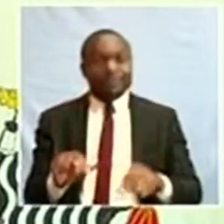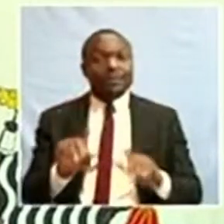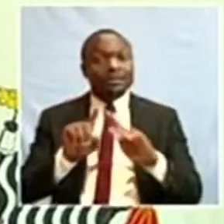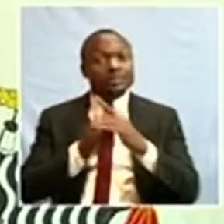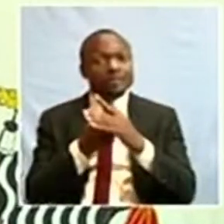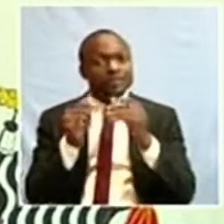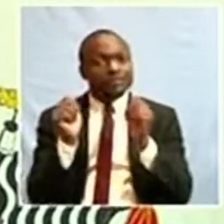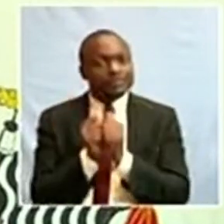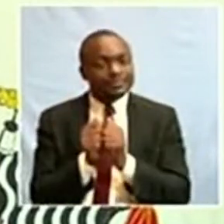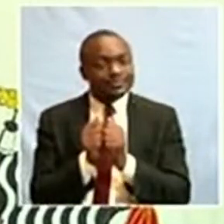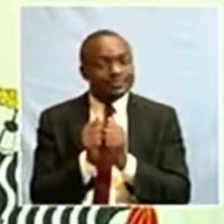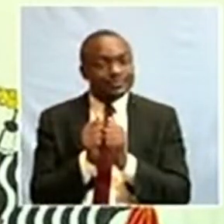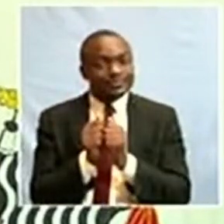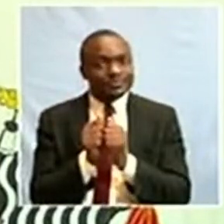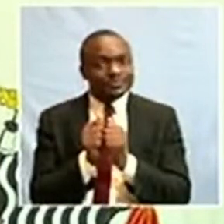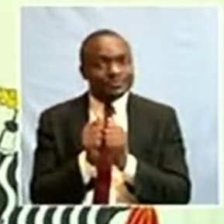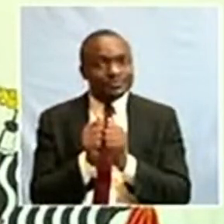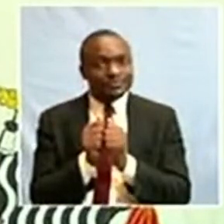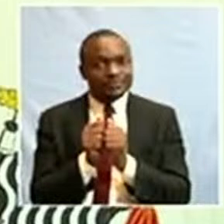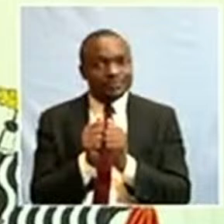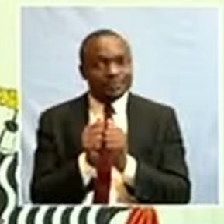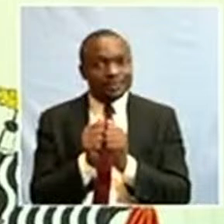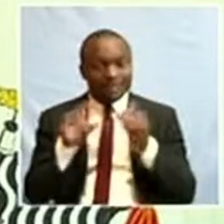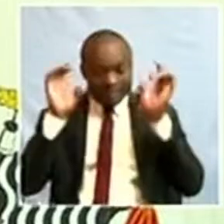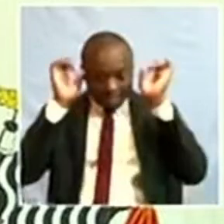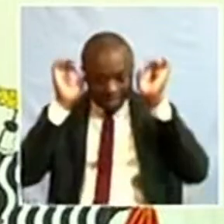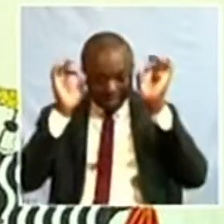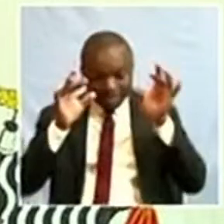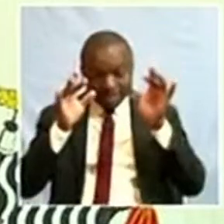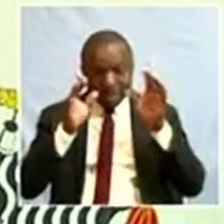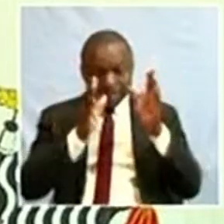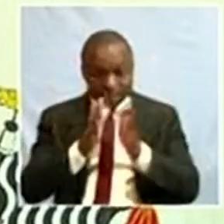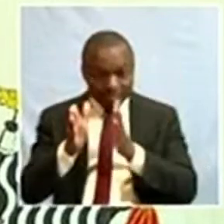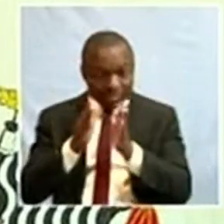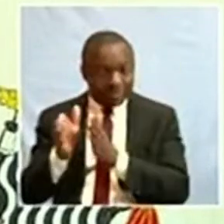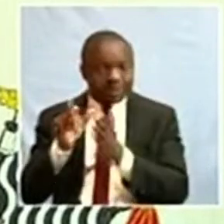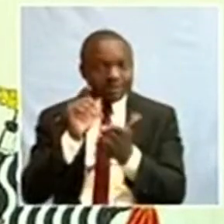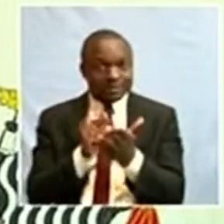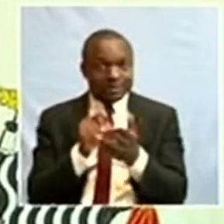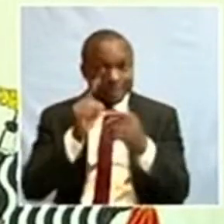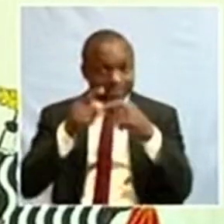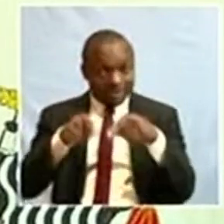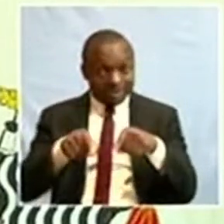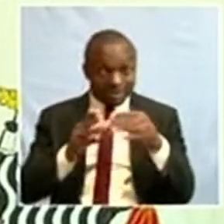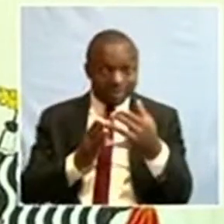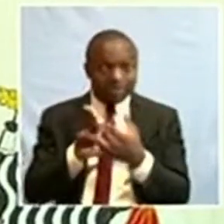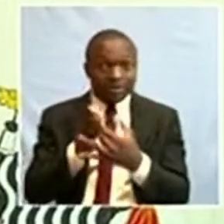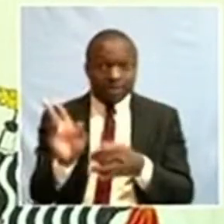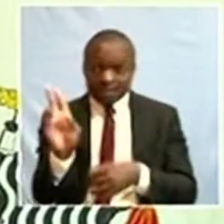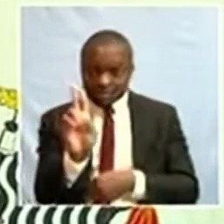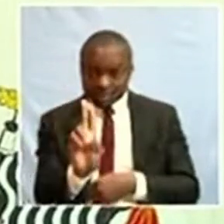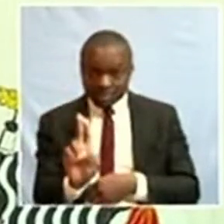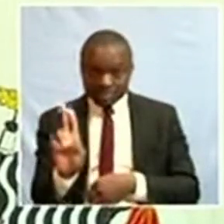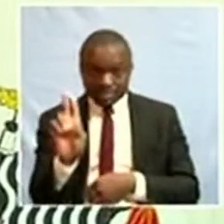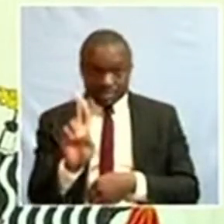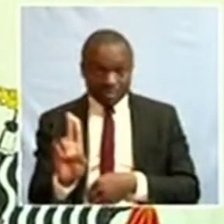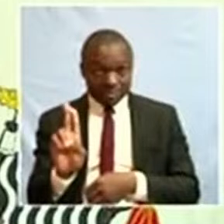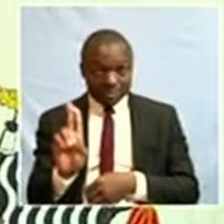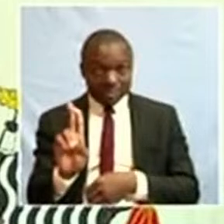with risk profiling, and the profiling is done through the use of a risk